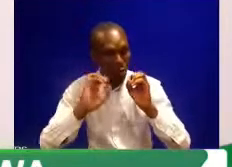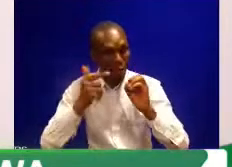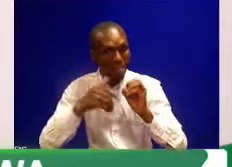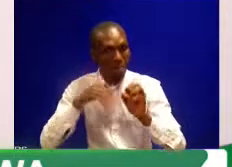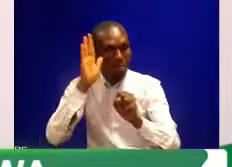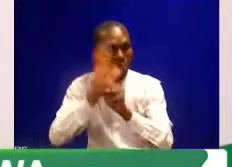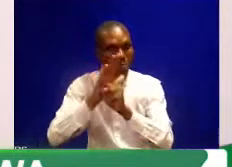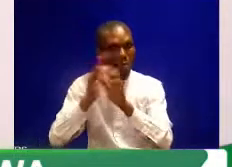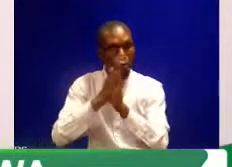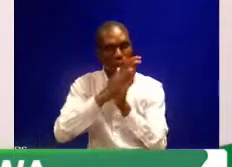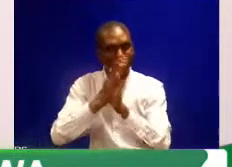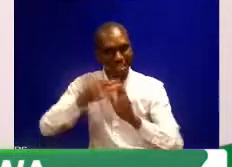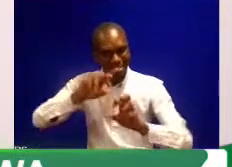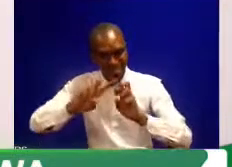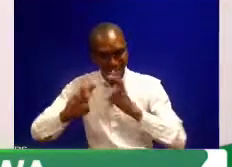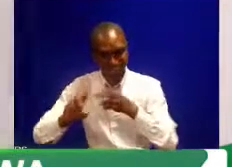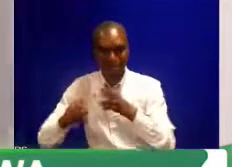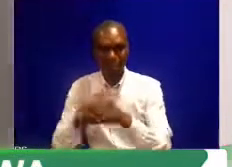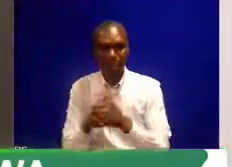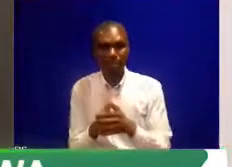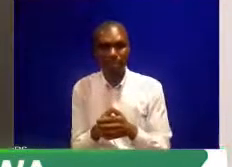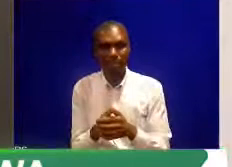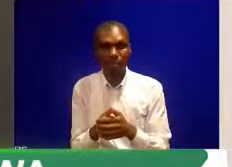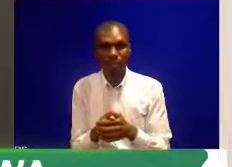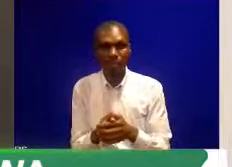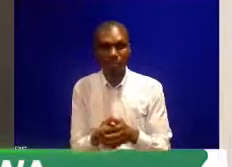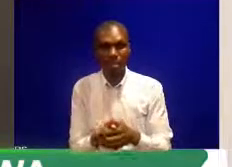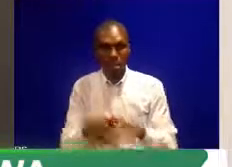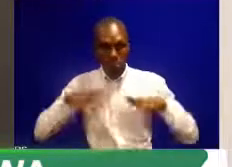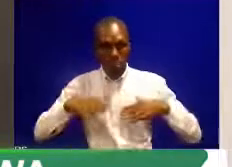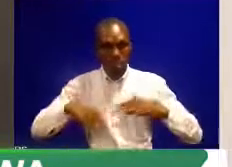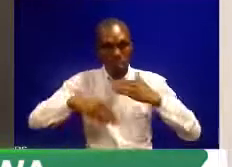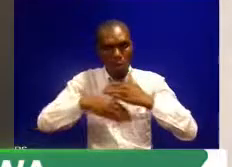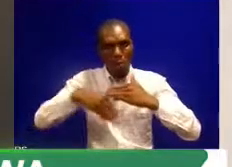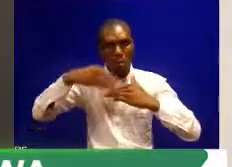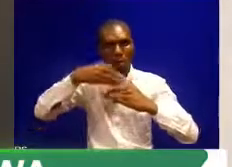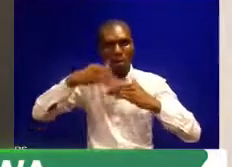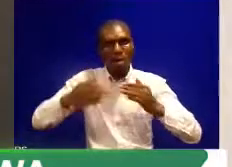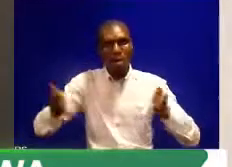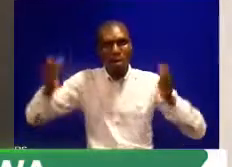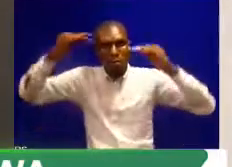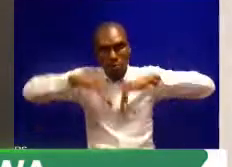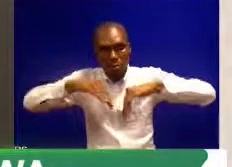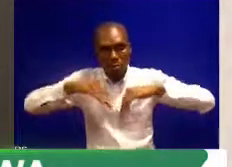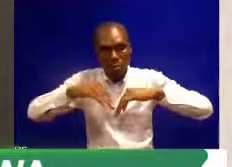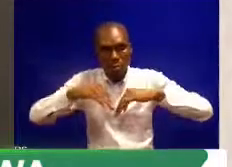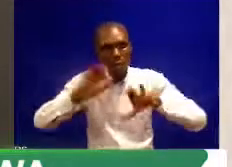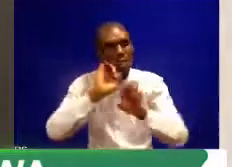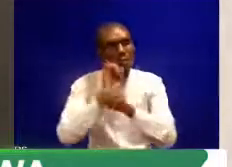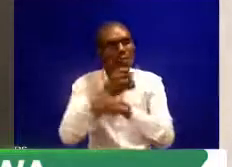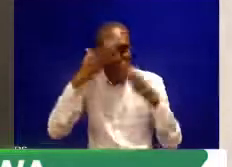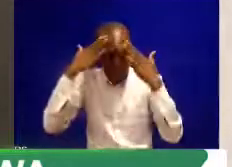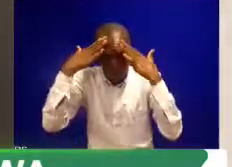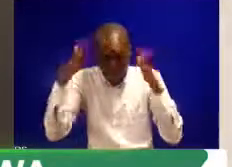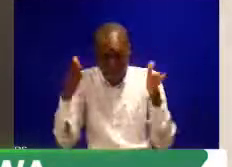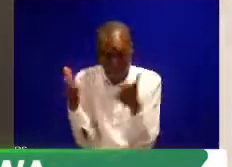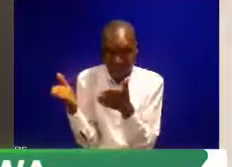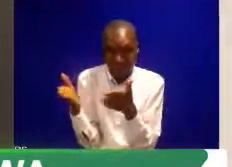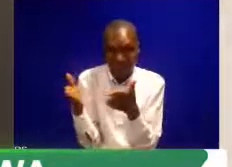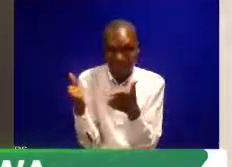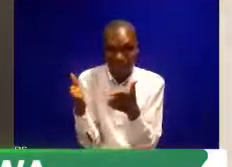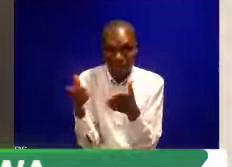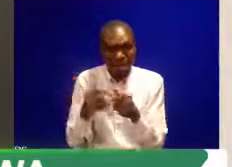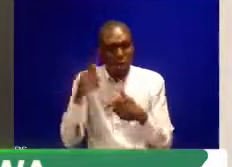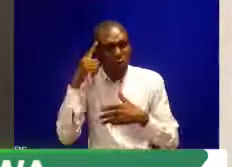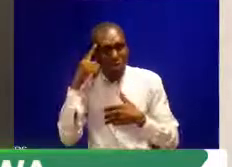au abelega kuligiriwa. Those people building the buildings which are coming down, they may not even be aware, so much aware. And you